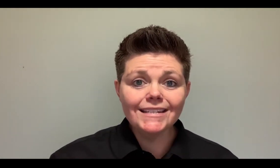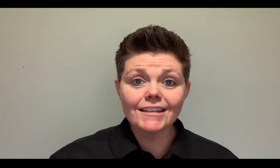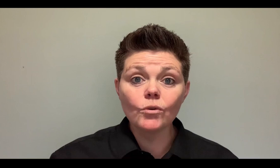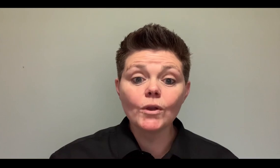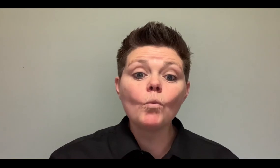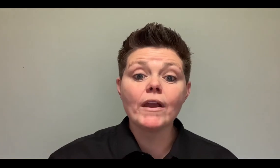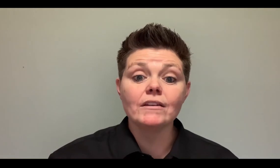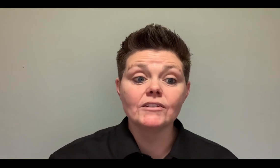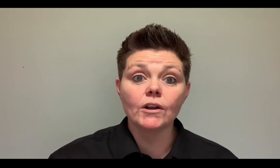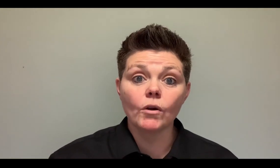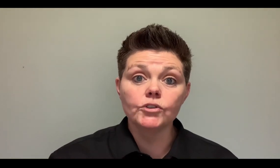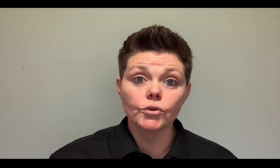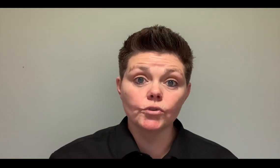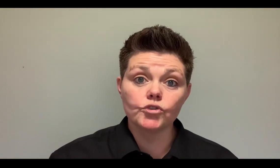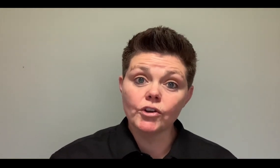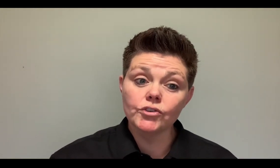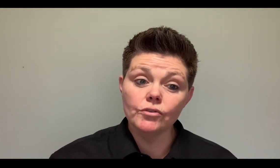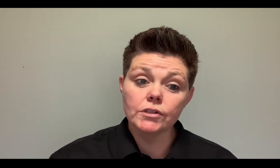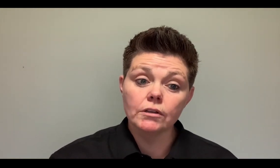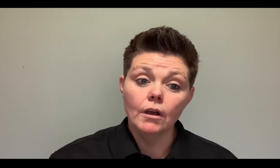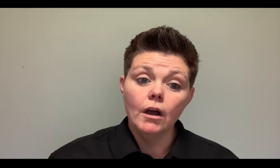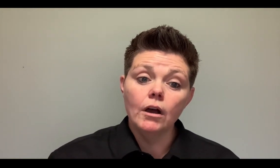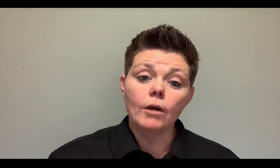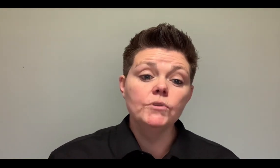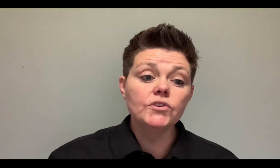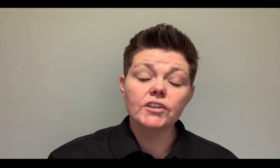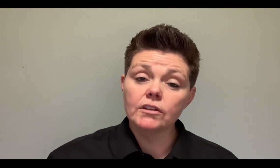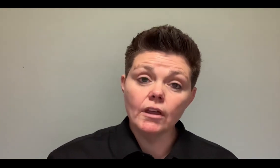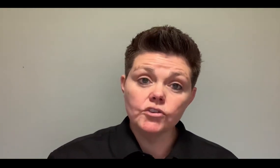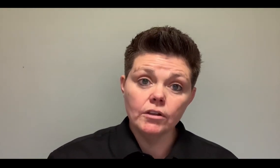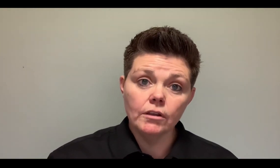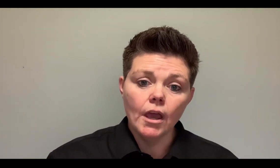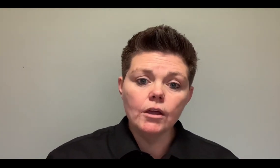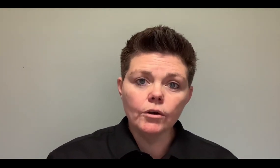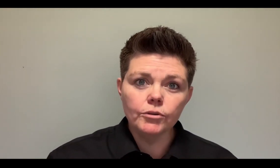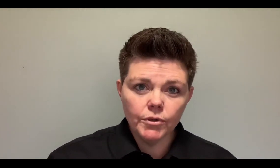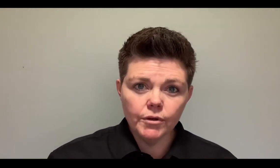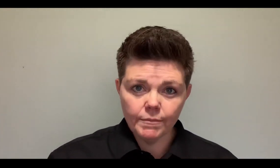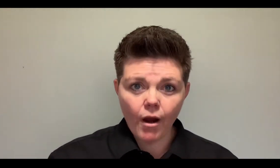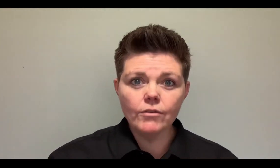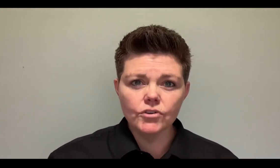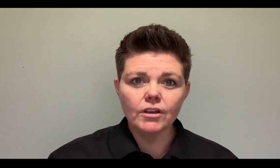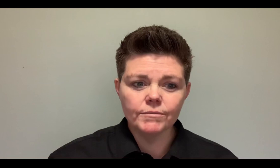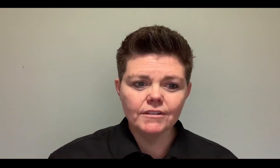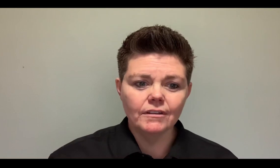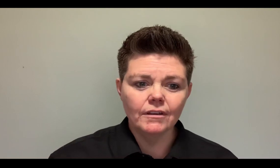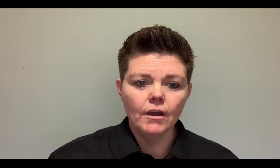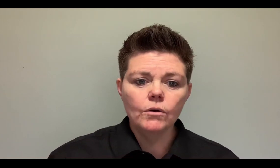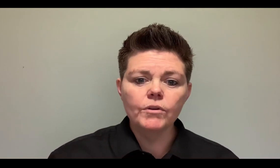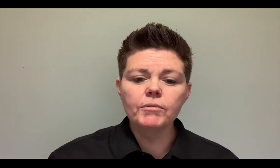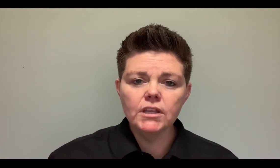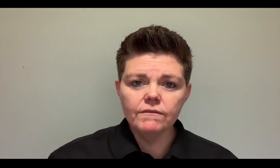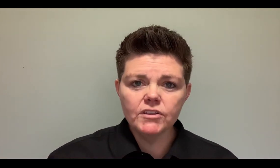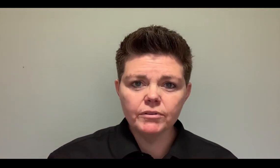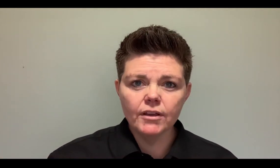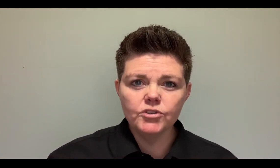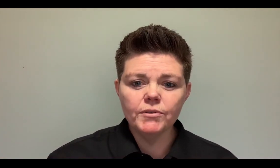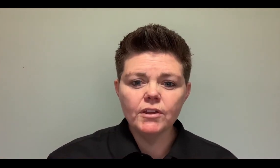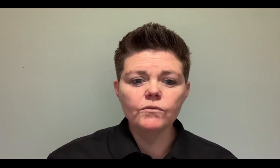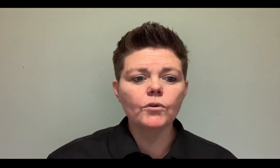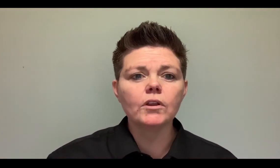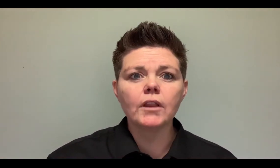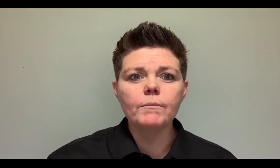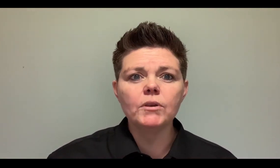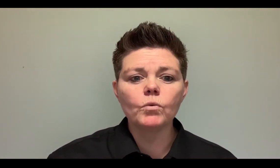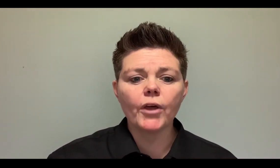to decentering whiteness in our internal structures, our music selection, and our community partnerships. We believe this pledge to be